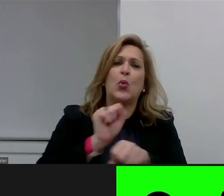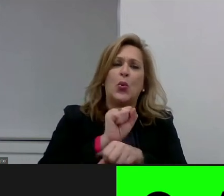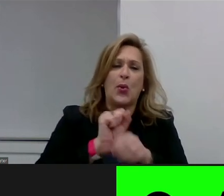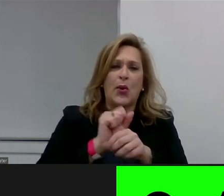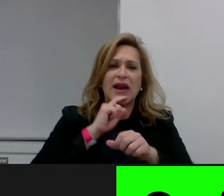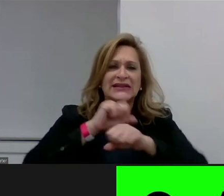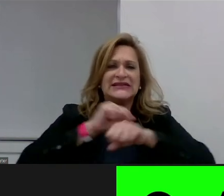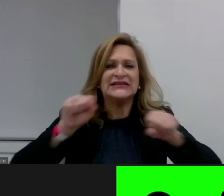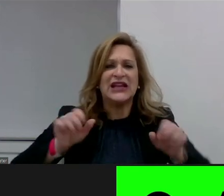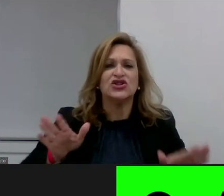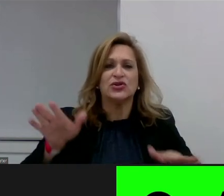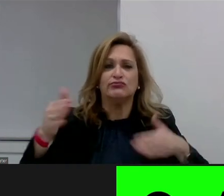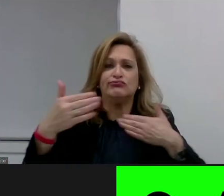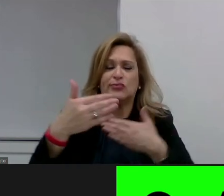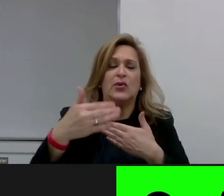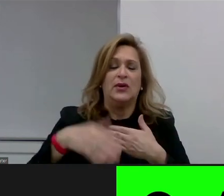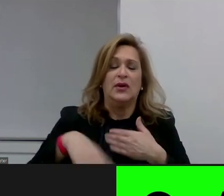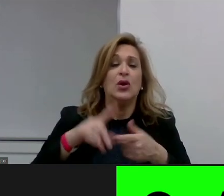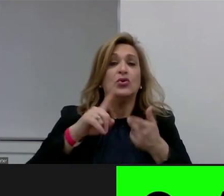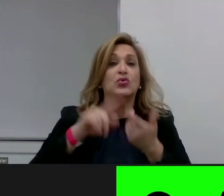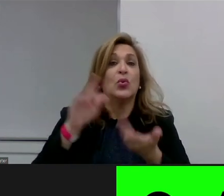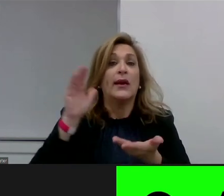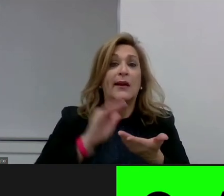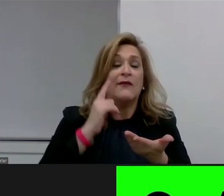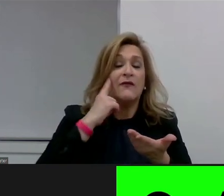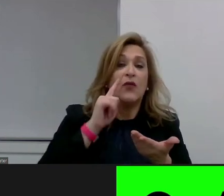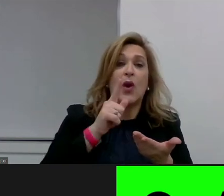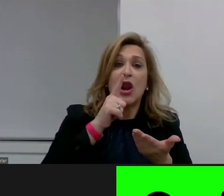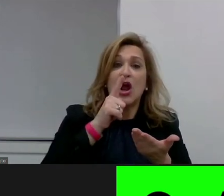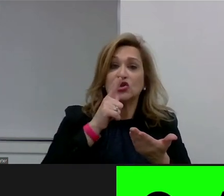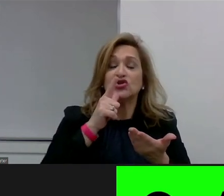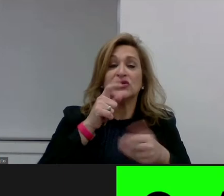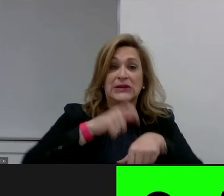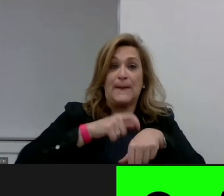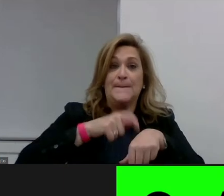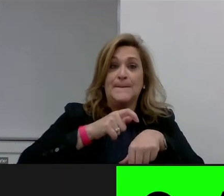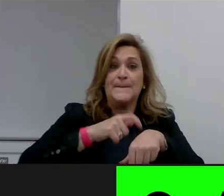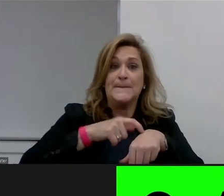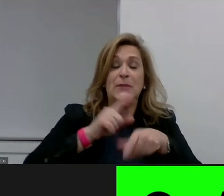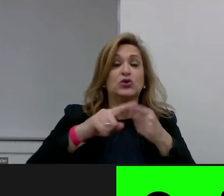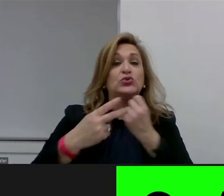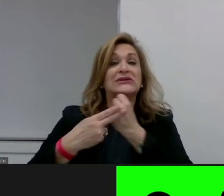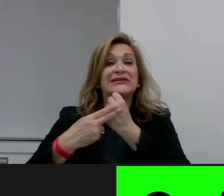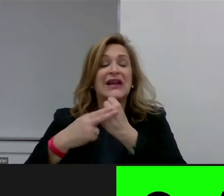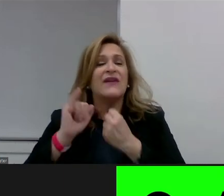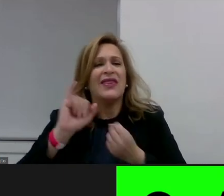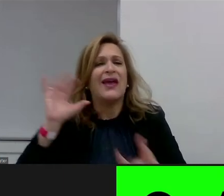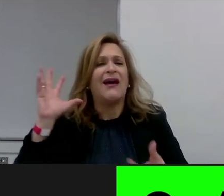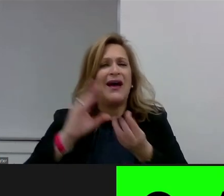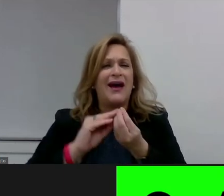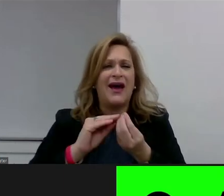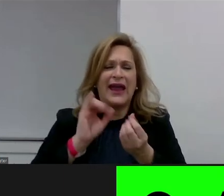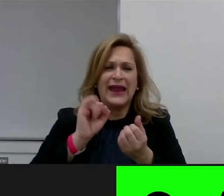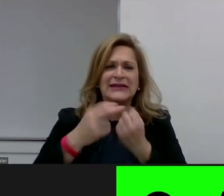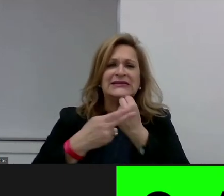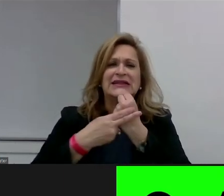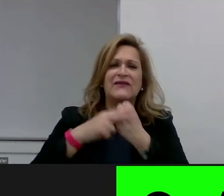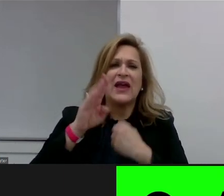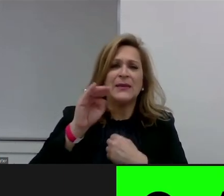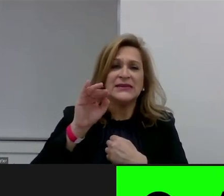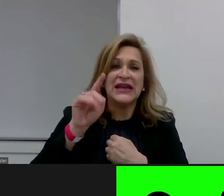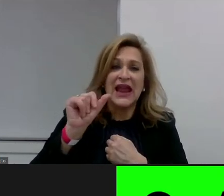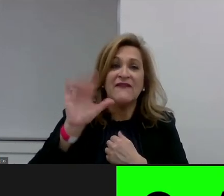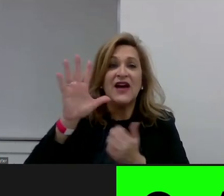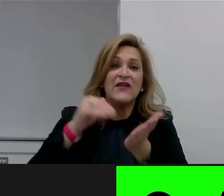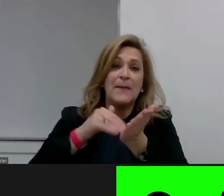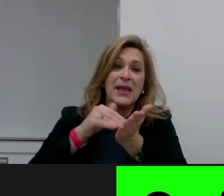the lunch relief jobs and going this route, I have heard that it will save the MTA about $5 to $10 million a year. Can you believe that? At the same